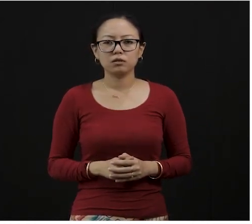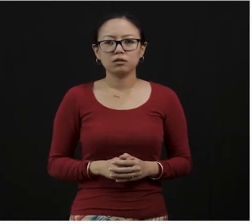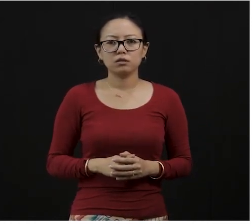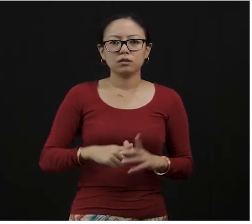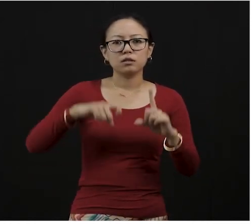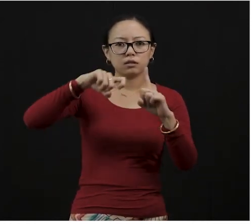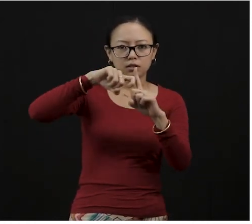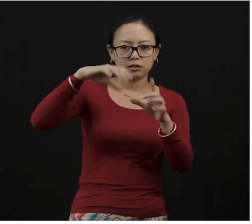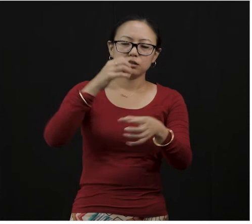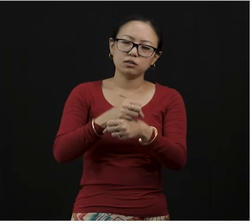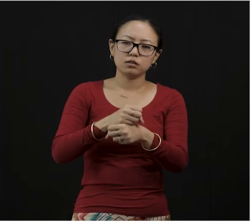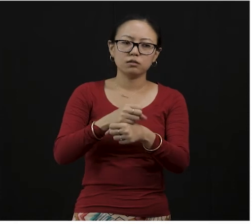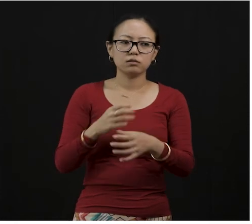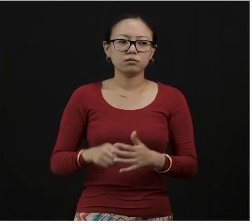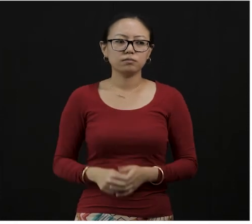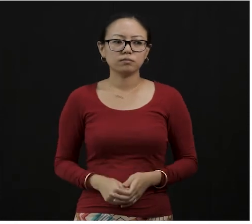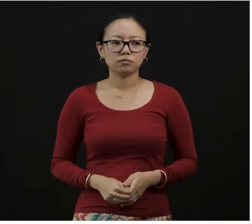in kg.